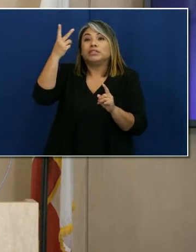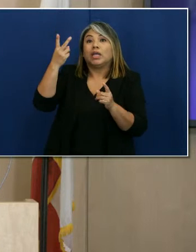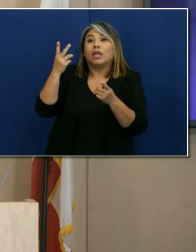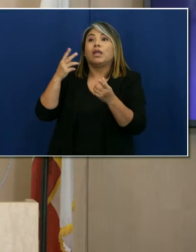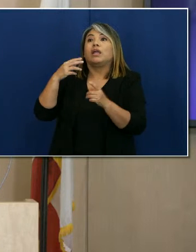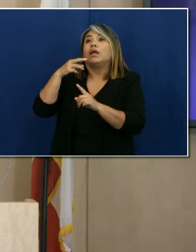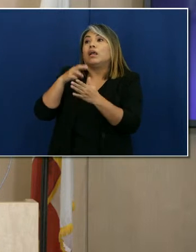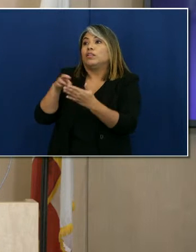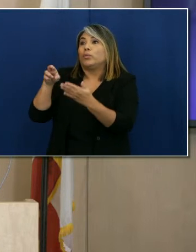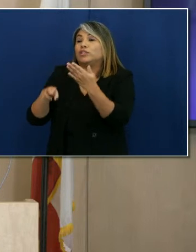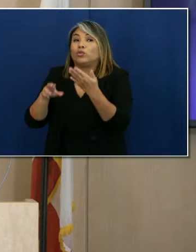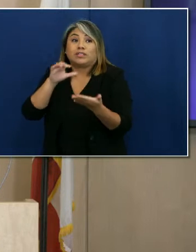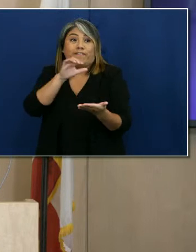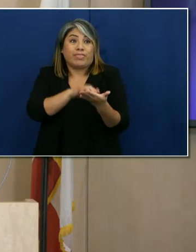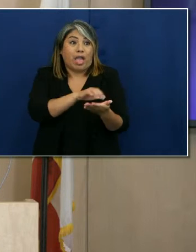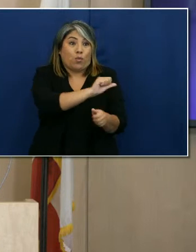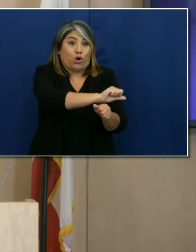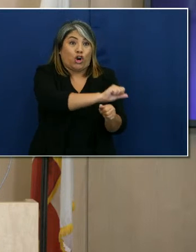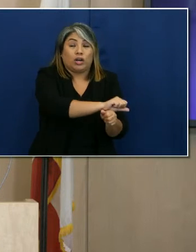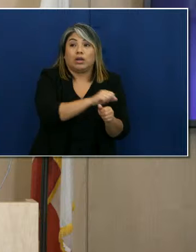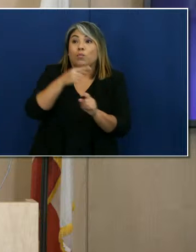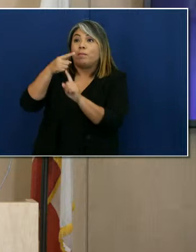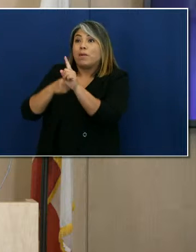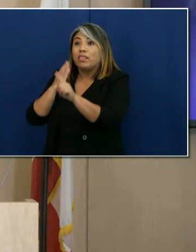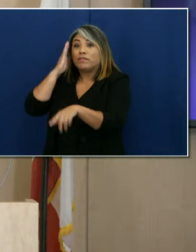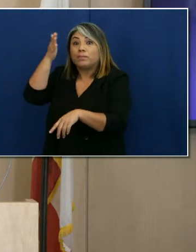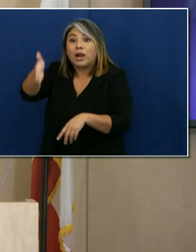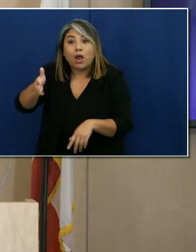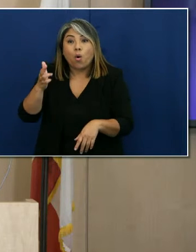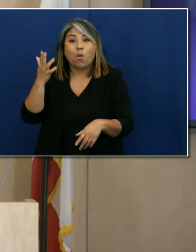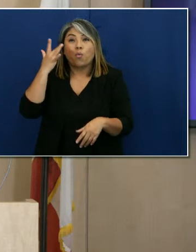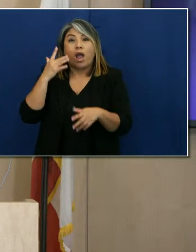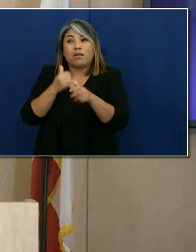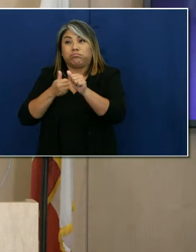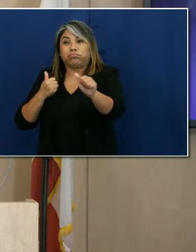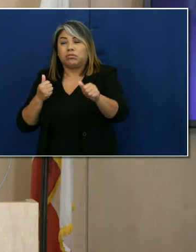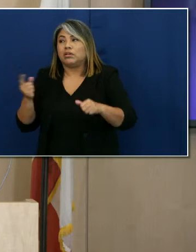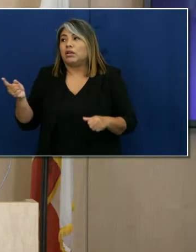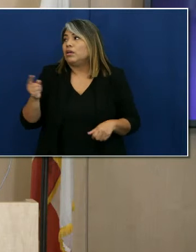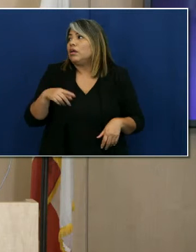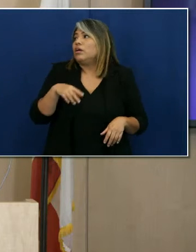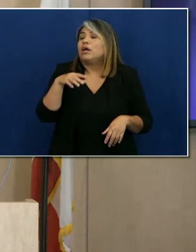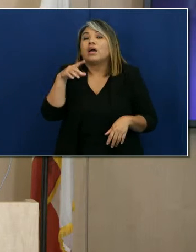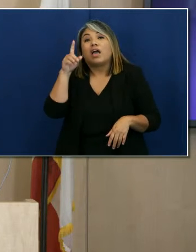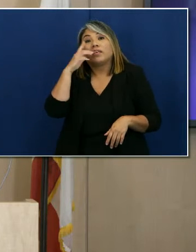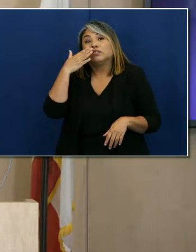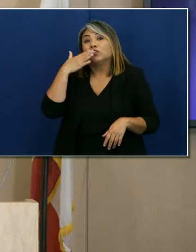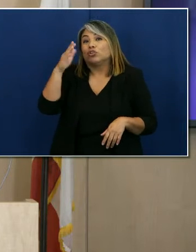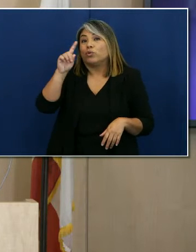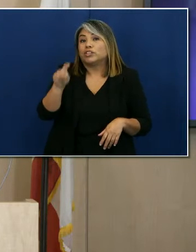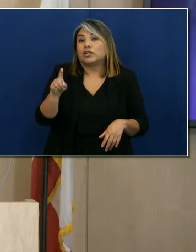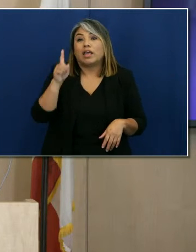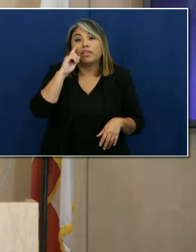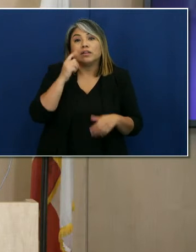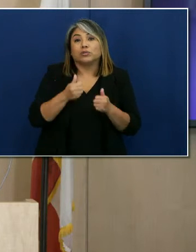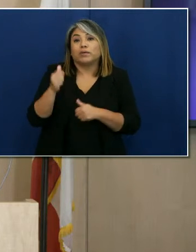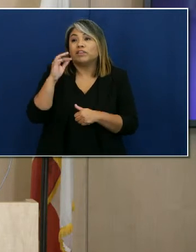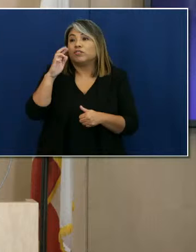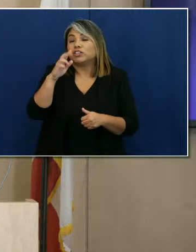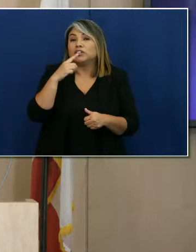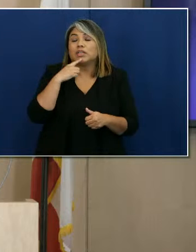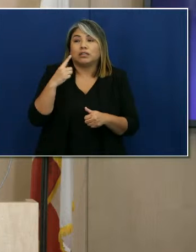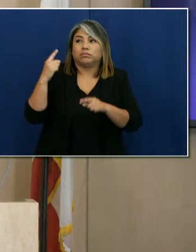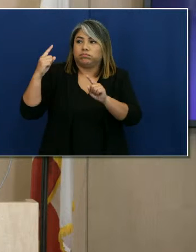time? What's the lag here? Well, I think that's a great question. I think actually Supervisor Fletcher made a good comment about this. Decades